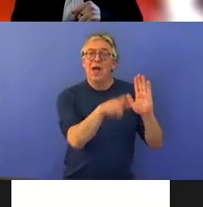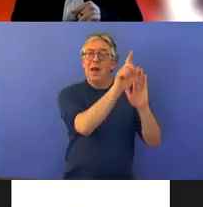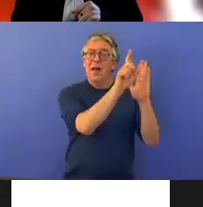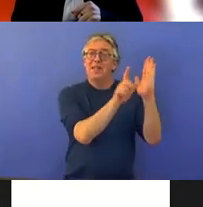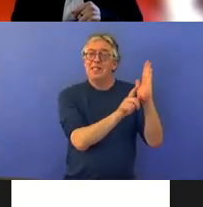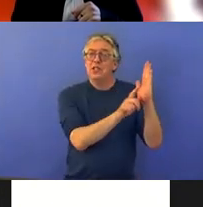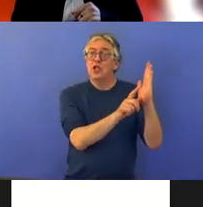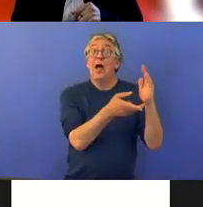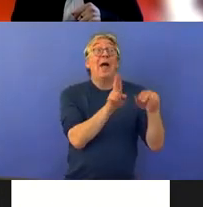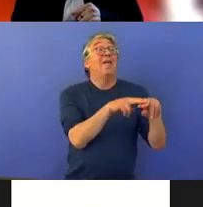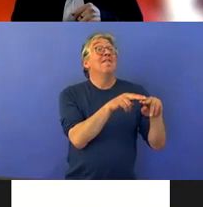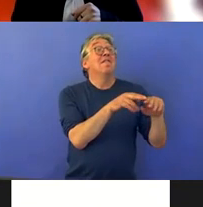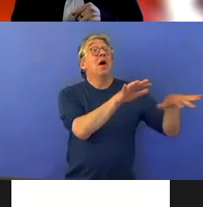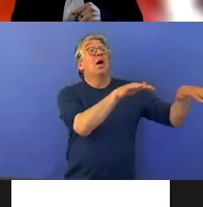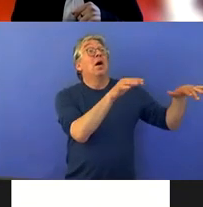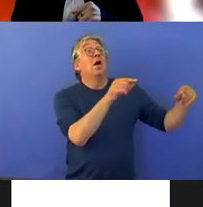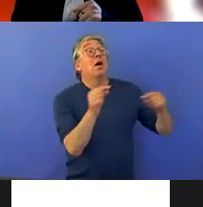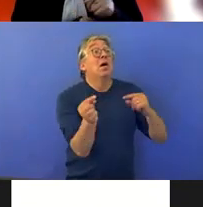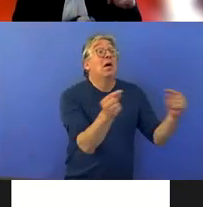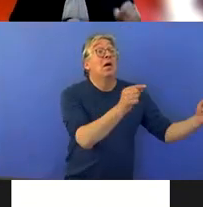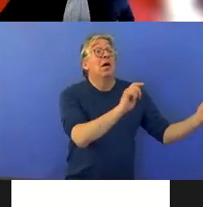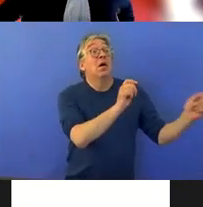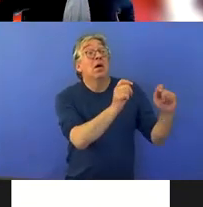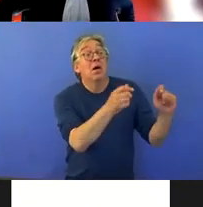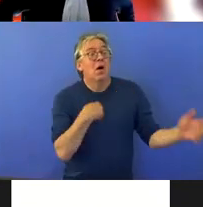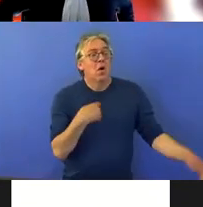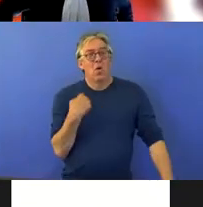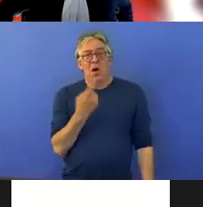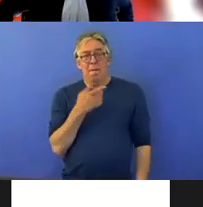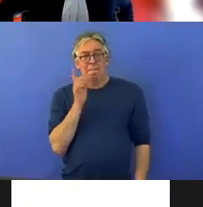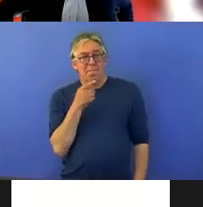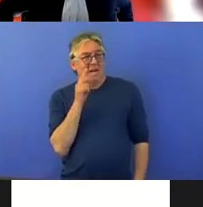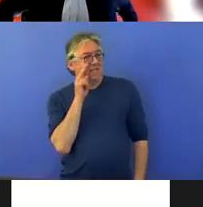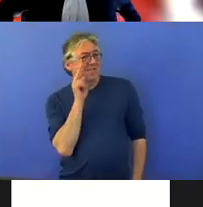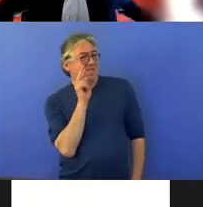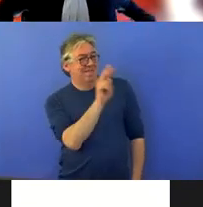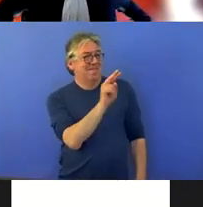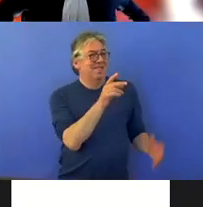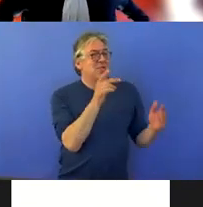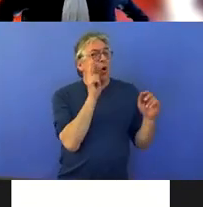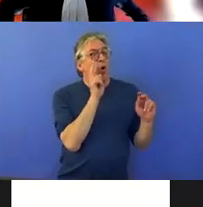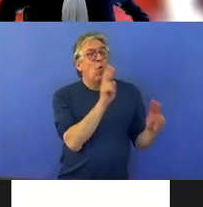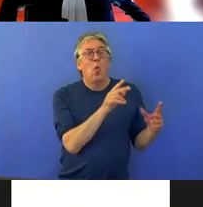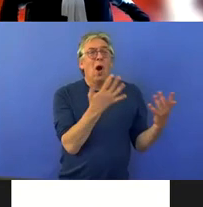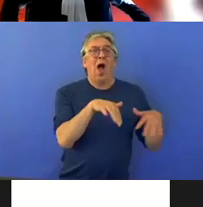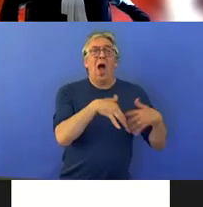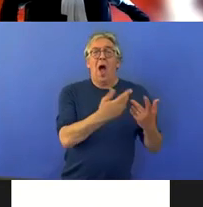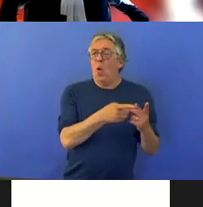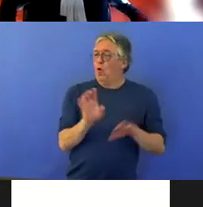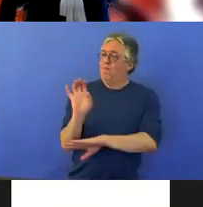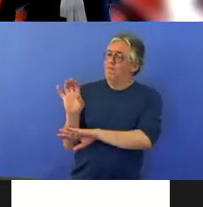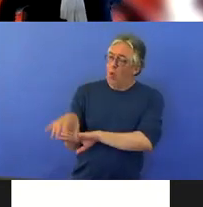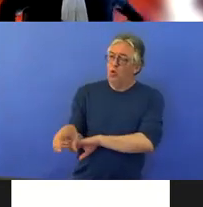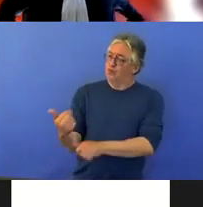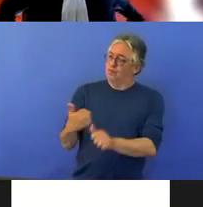need it amended, to deal with the provisions around what we call in English enforcement. Meaning, if you have